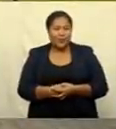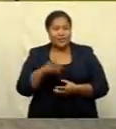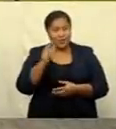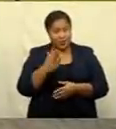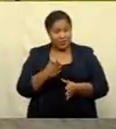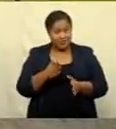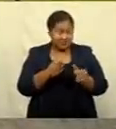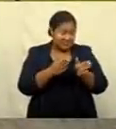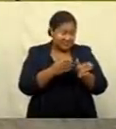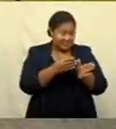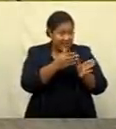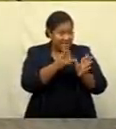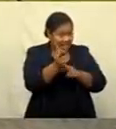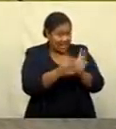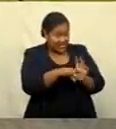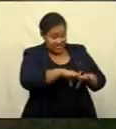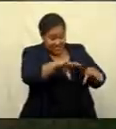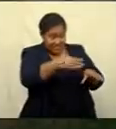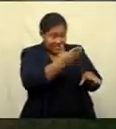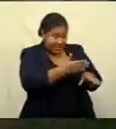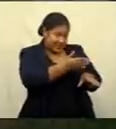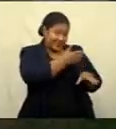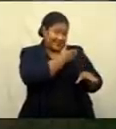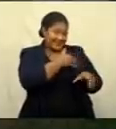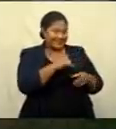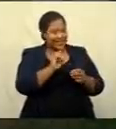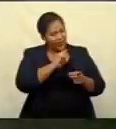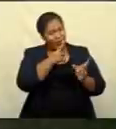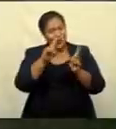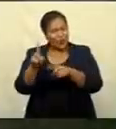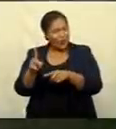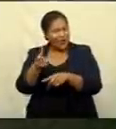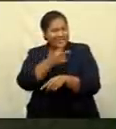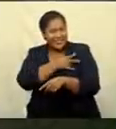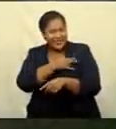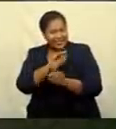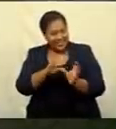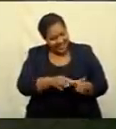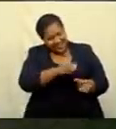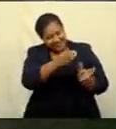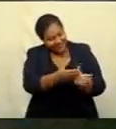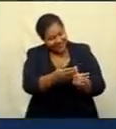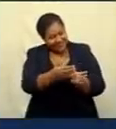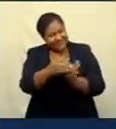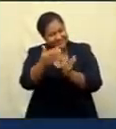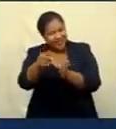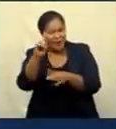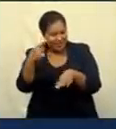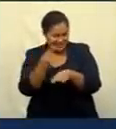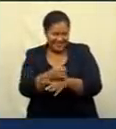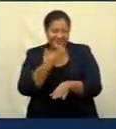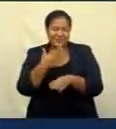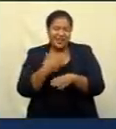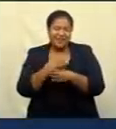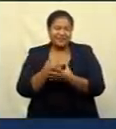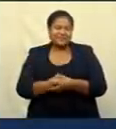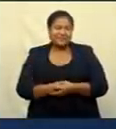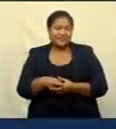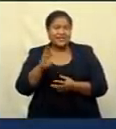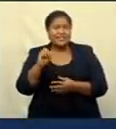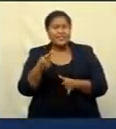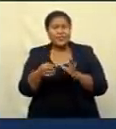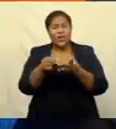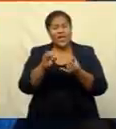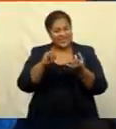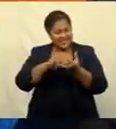and beside the road. So this gang here beside the church, eh? Step by step, eh? Till 1 week. Matakandawa village in Serua has